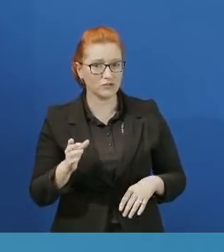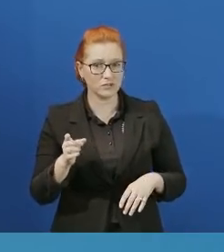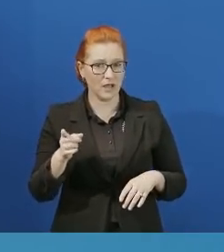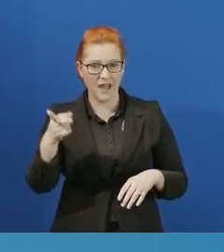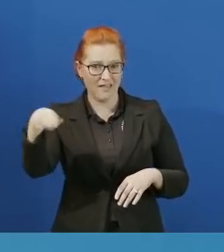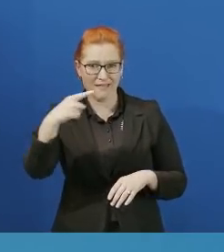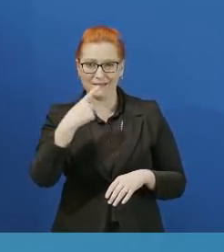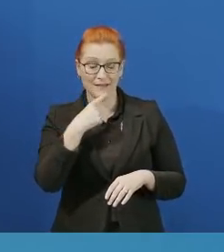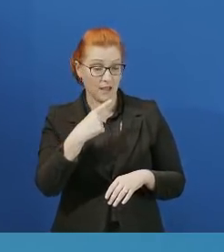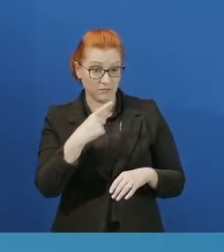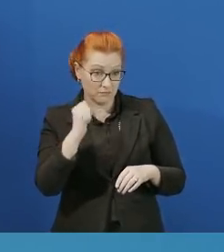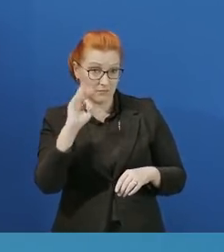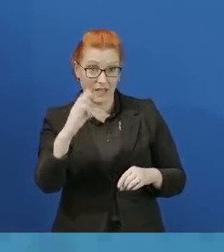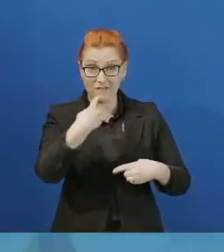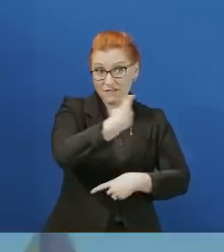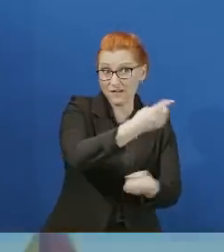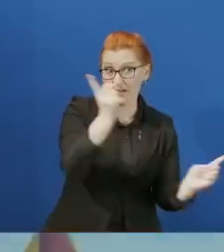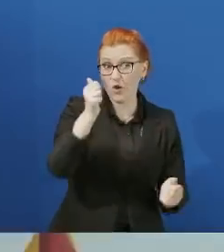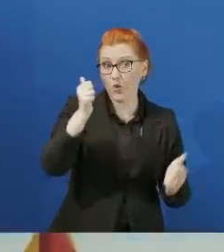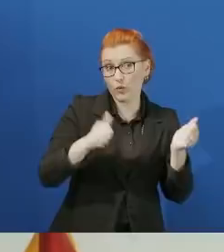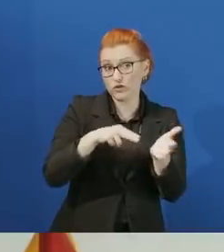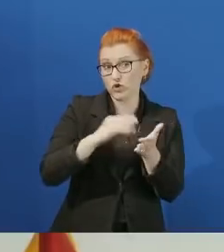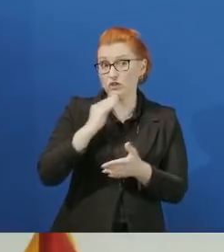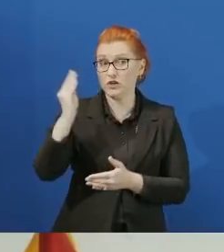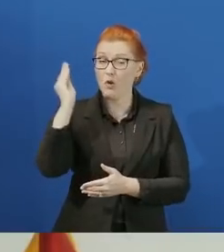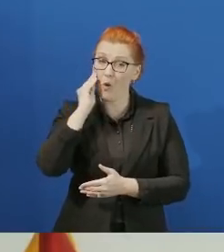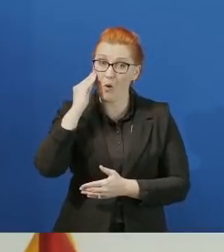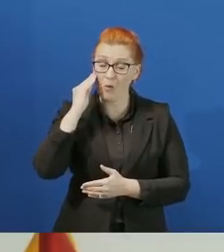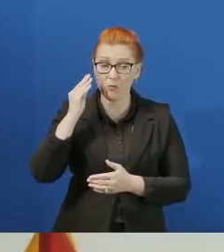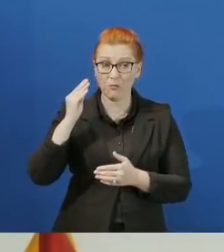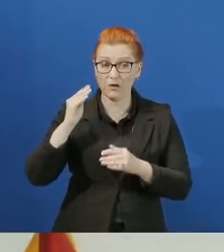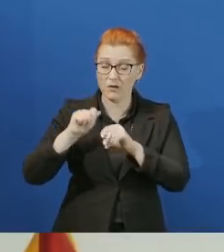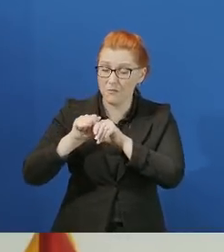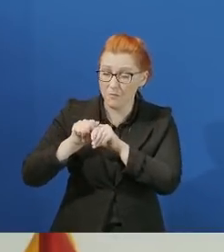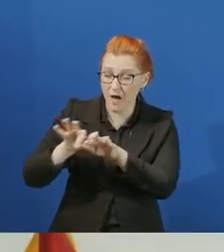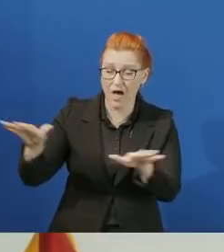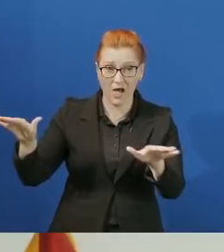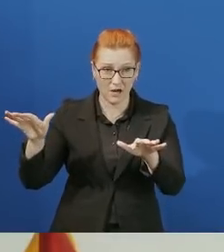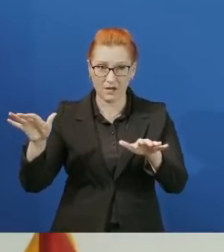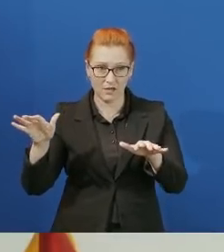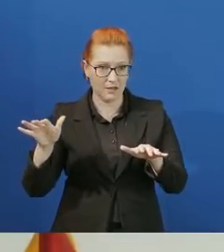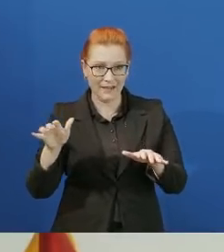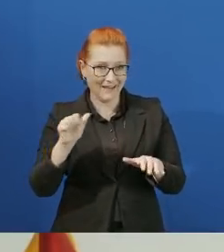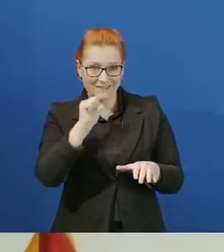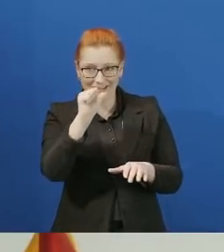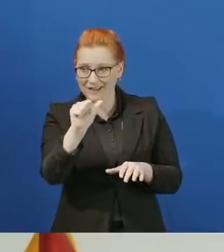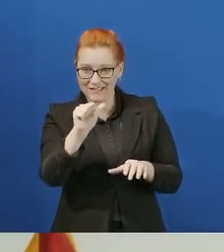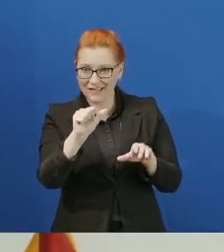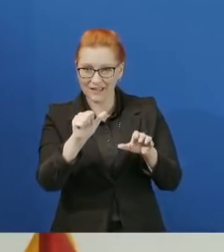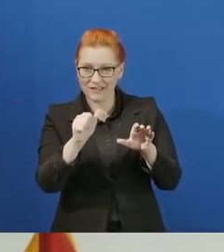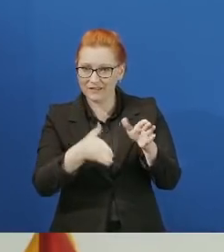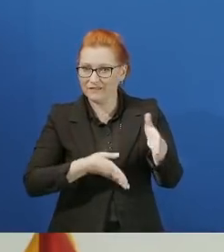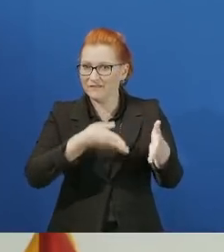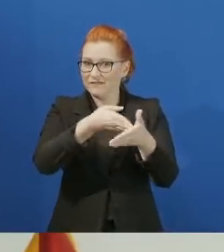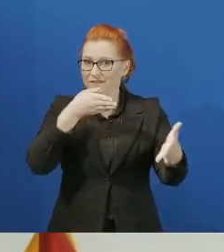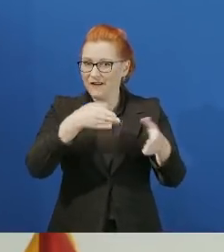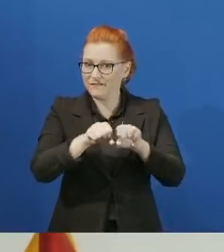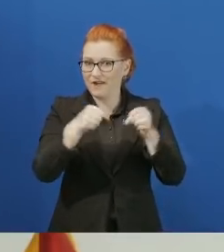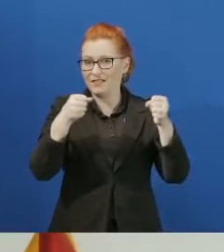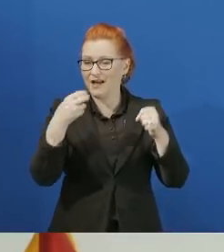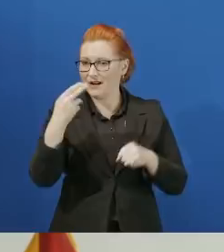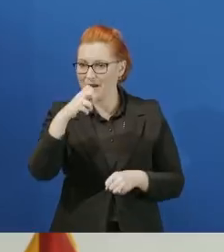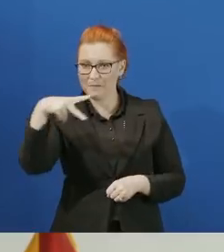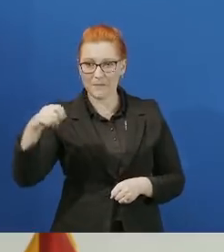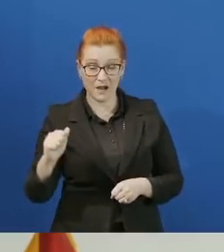he was in a long-term care facility. Another resident, his neighbor, actually passed away this past week after contracting COVID at Westchester